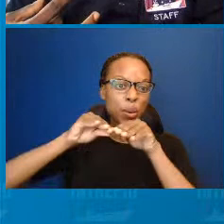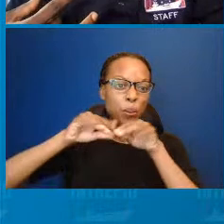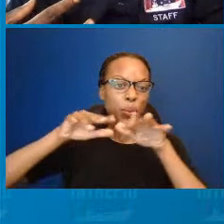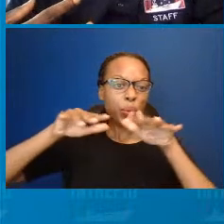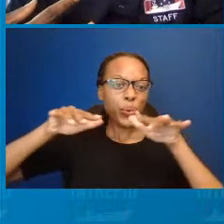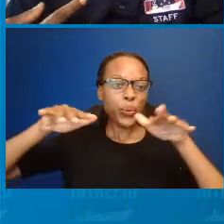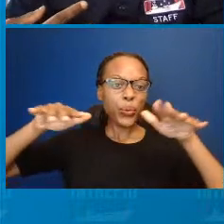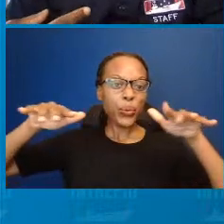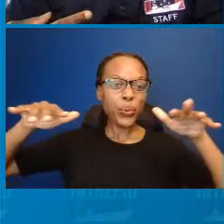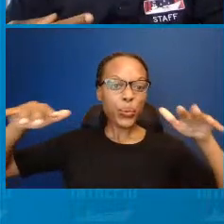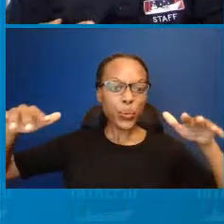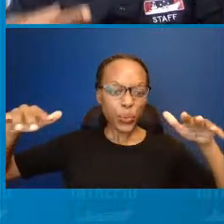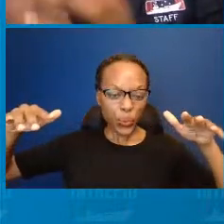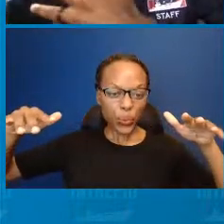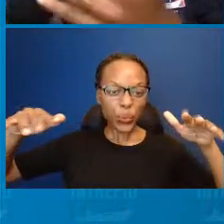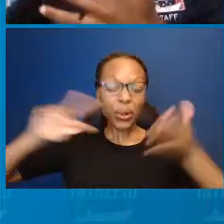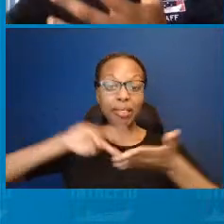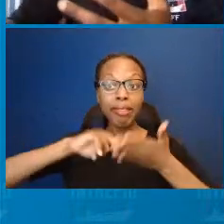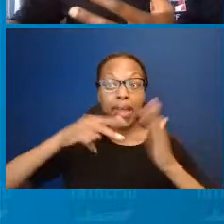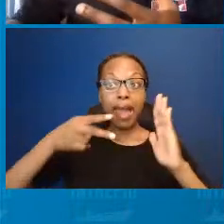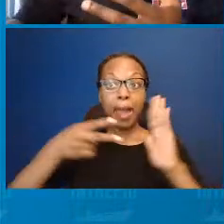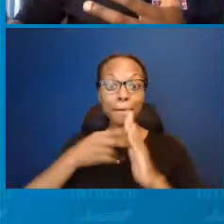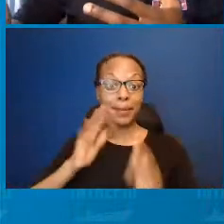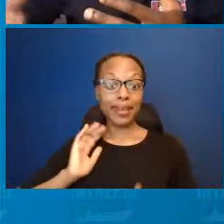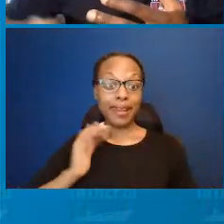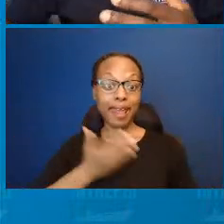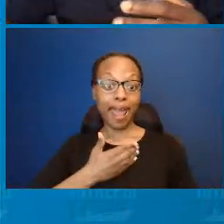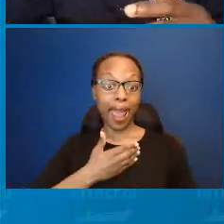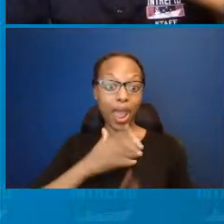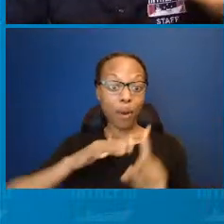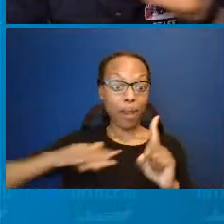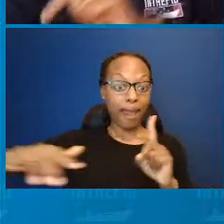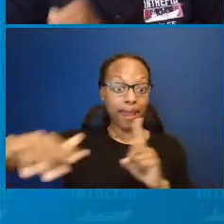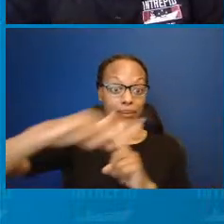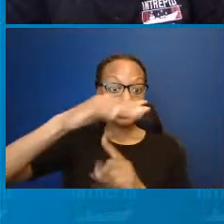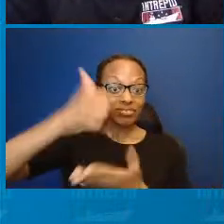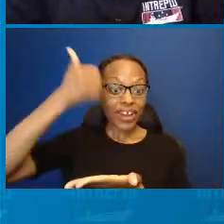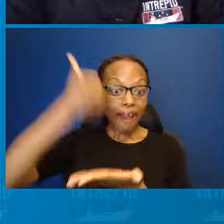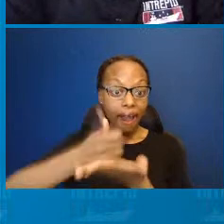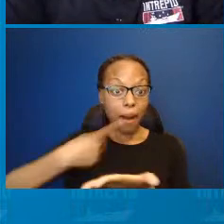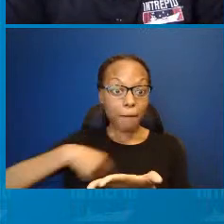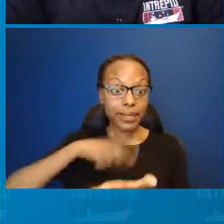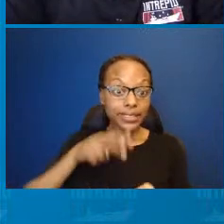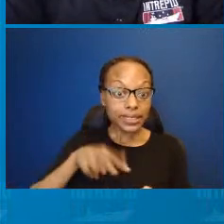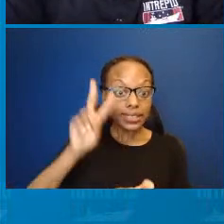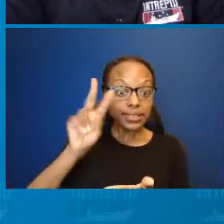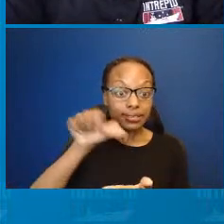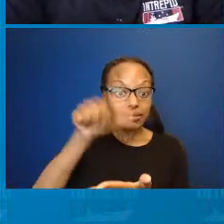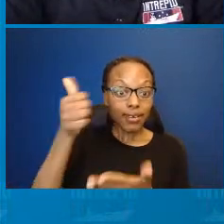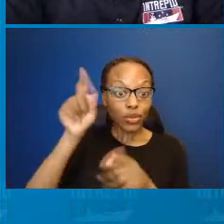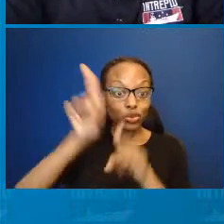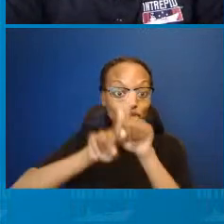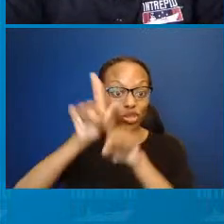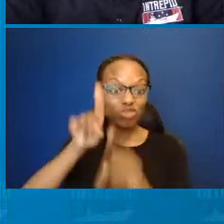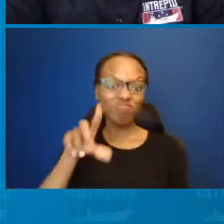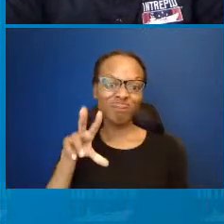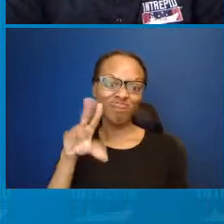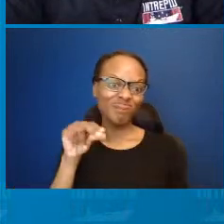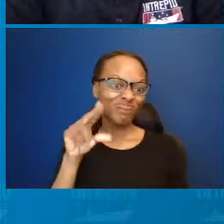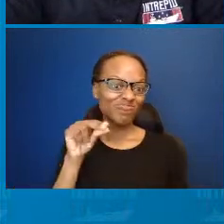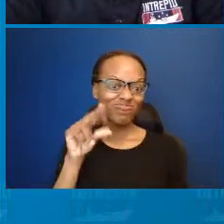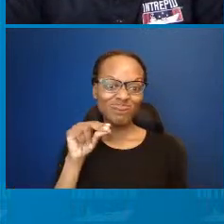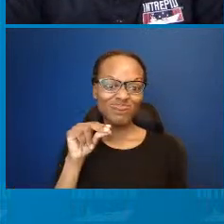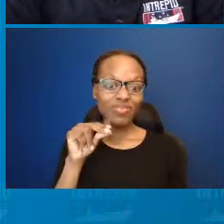not really the best at for stargazing, right? But with this really cool software, we can actually get